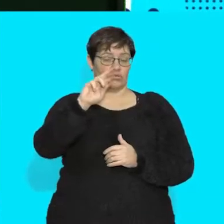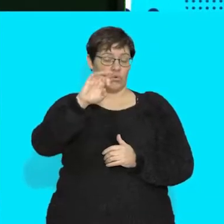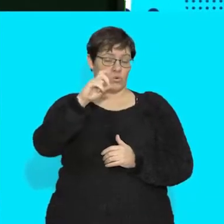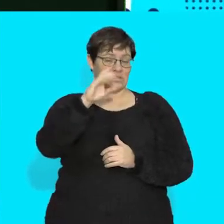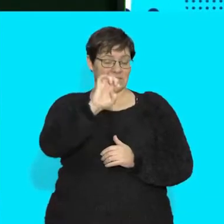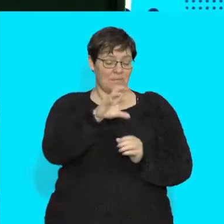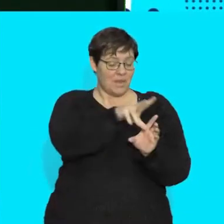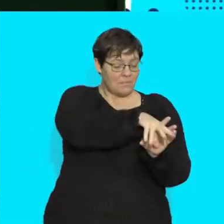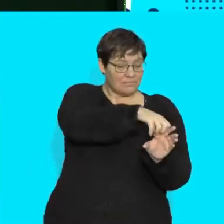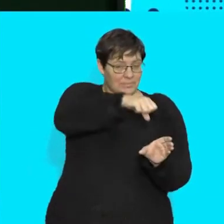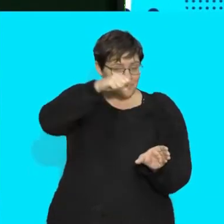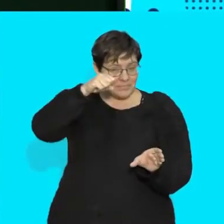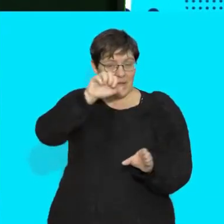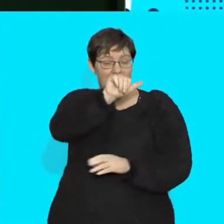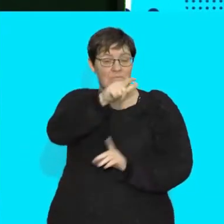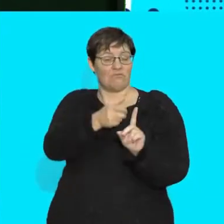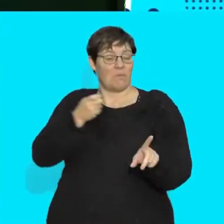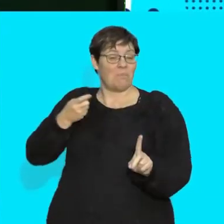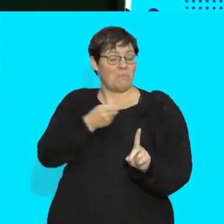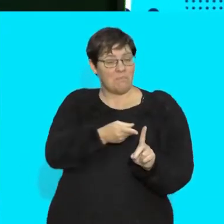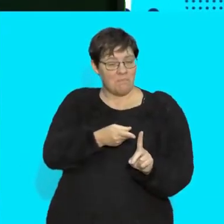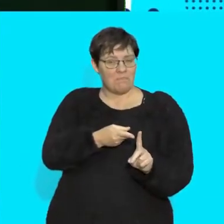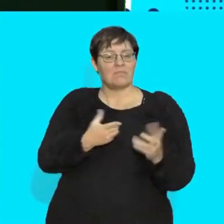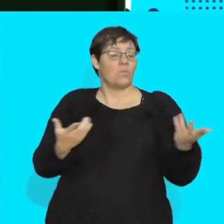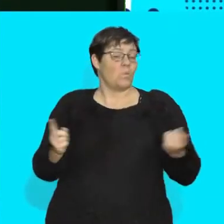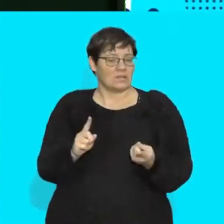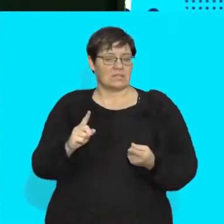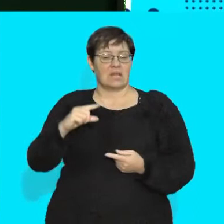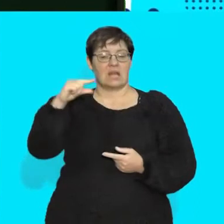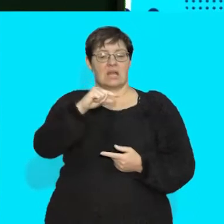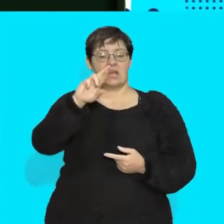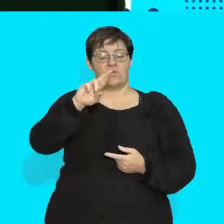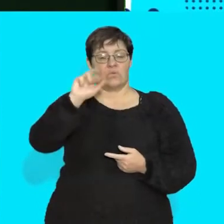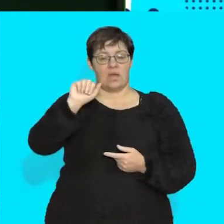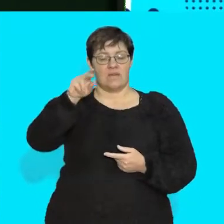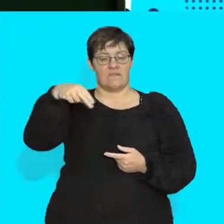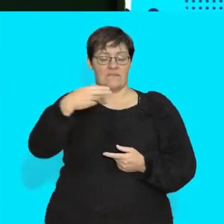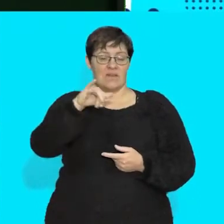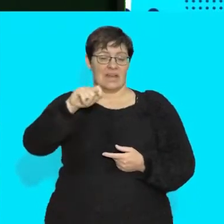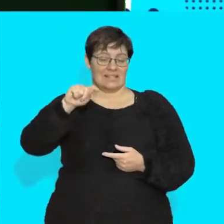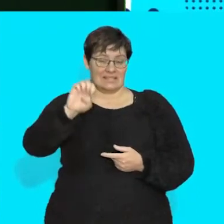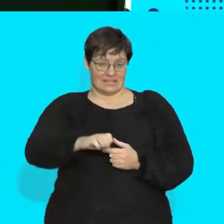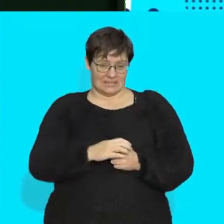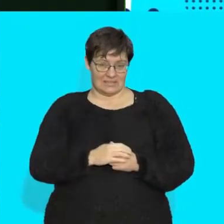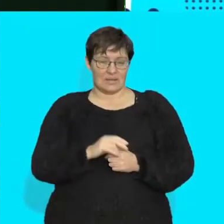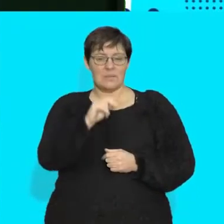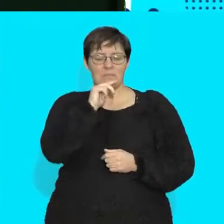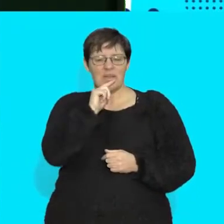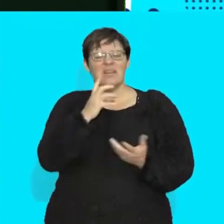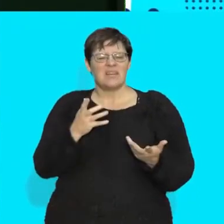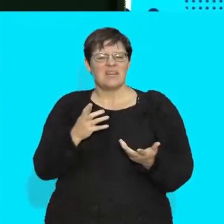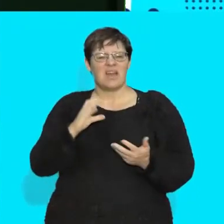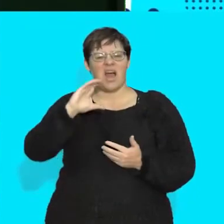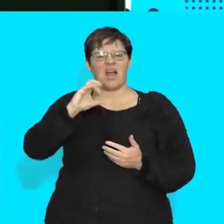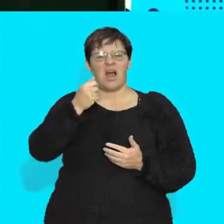to use to extract the aluminium from is some graphite. Now, graphite is a particular form of